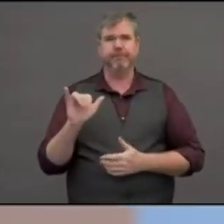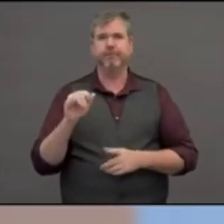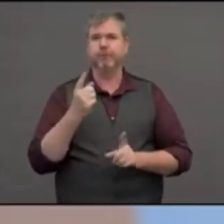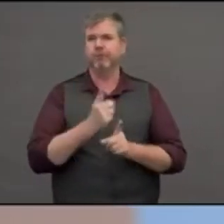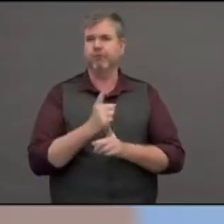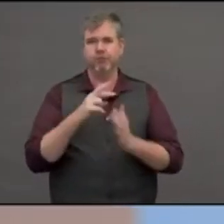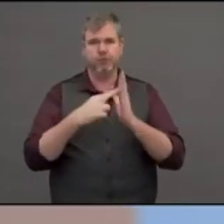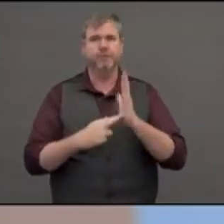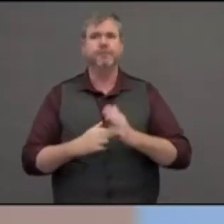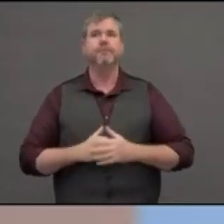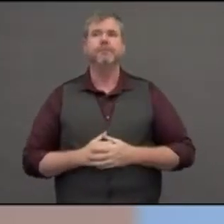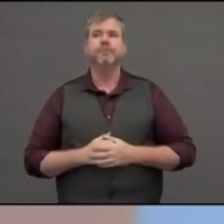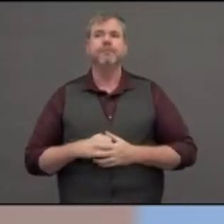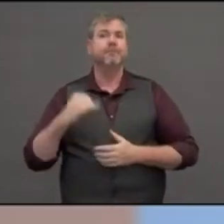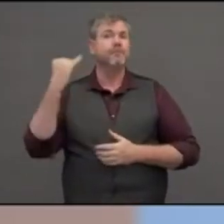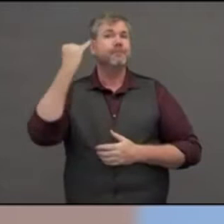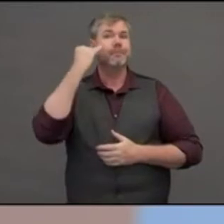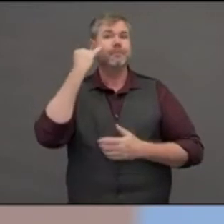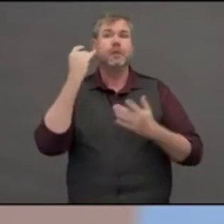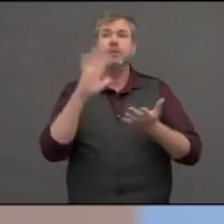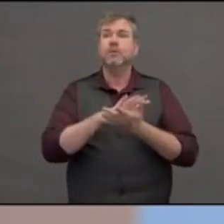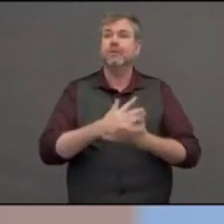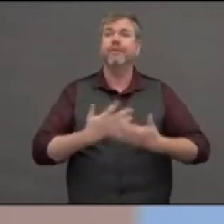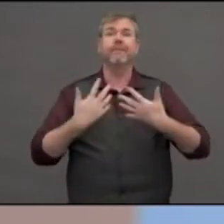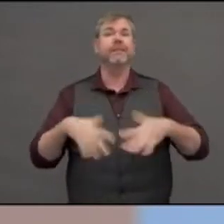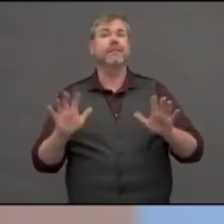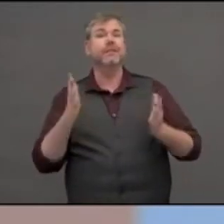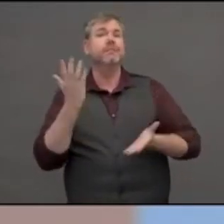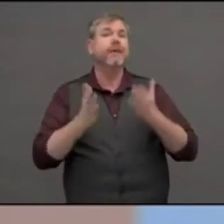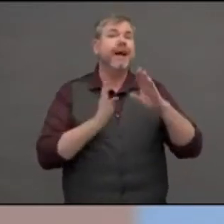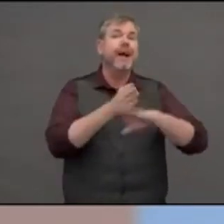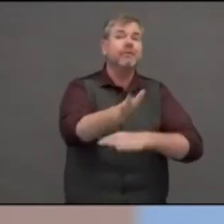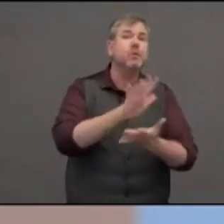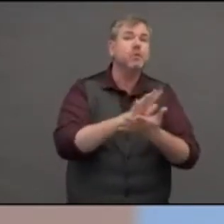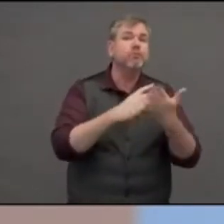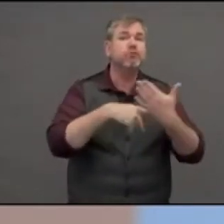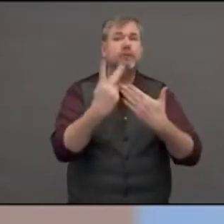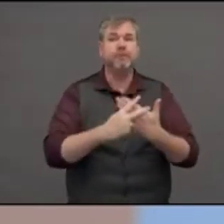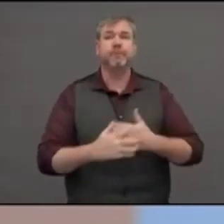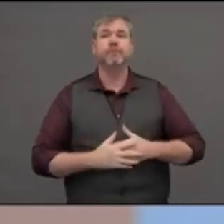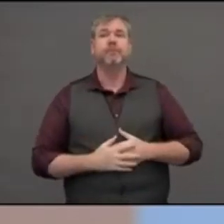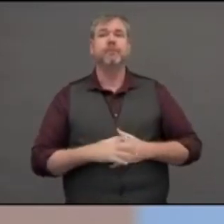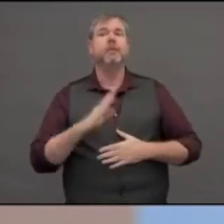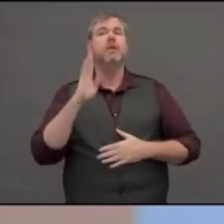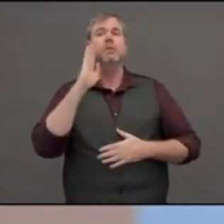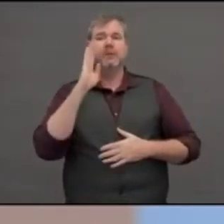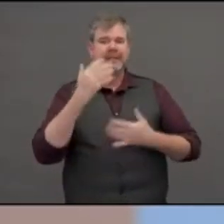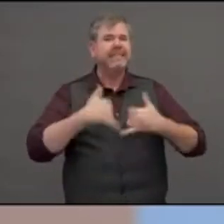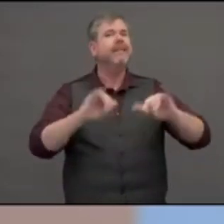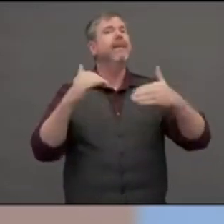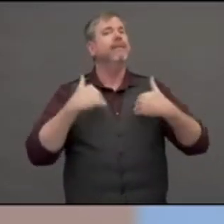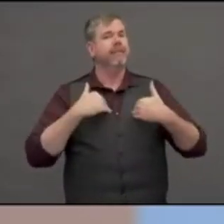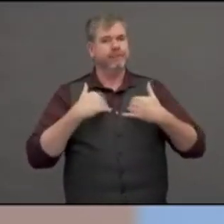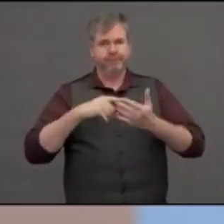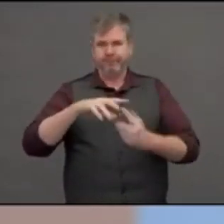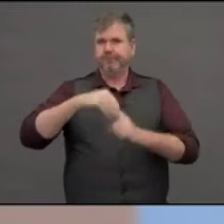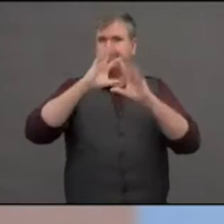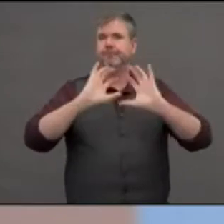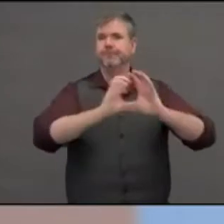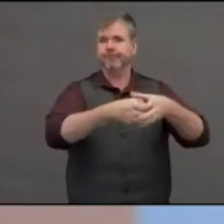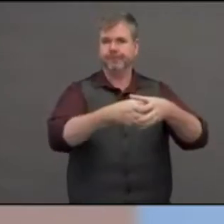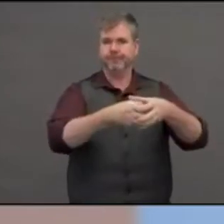So at the end of the day, a student would be in 2 social bubbles, one at school, one for their after-school care, and then they'd go back home to their